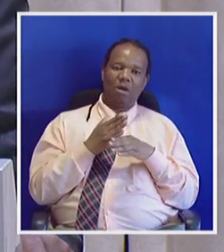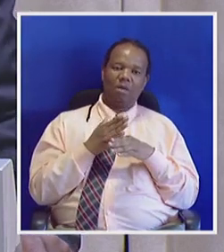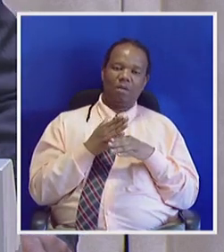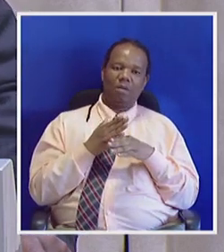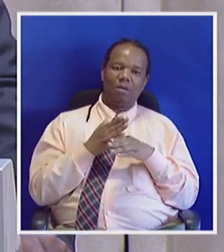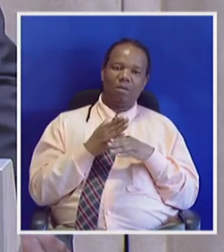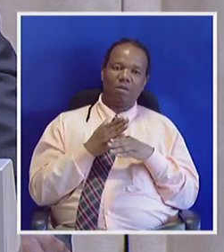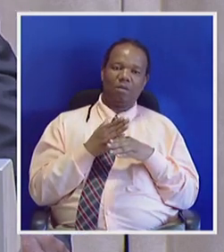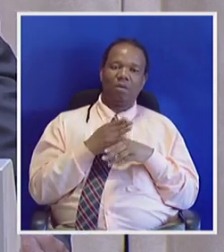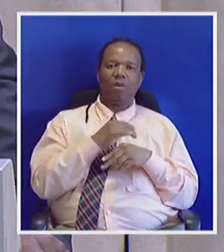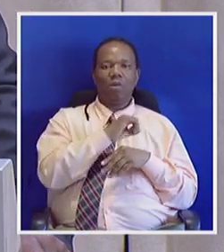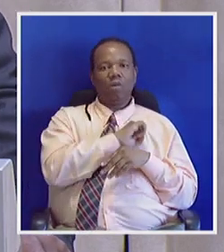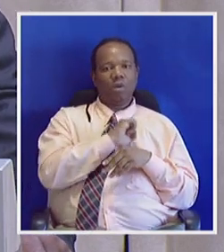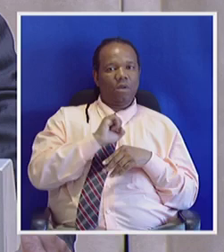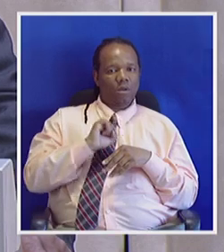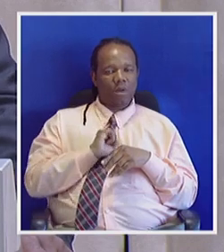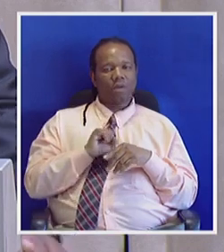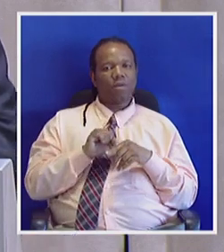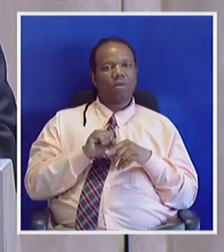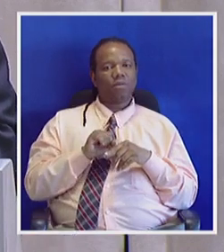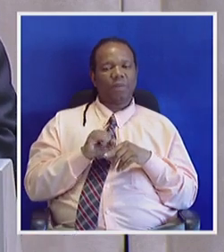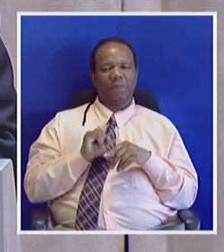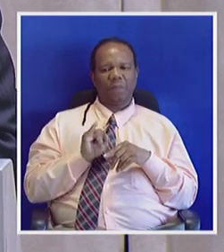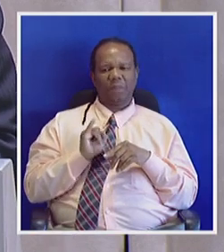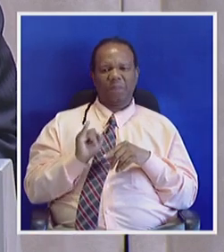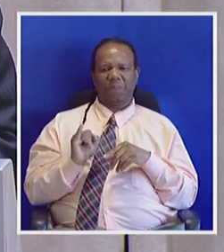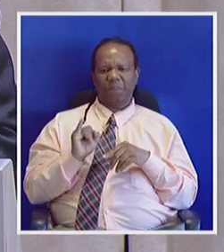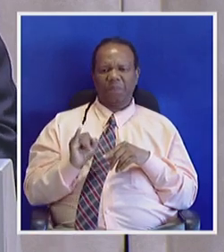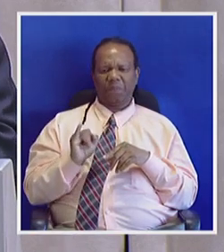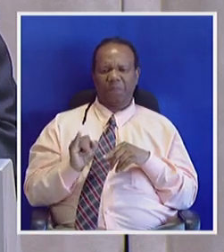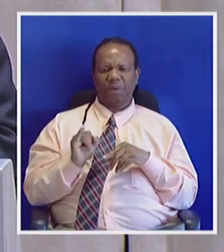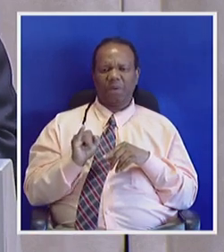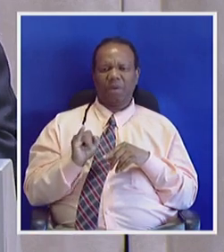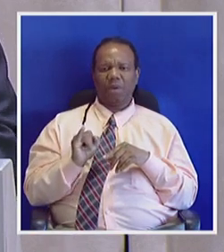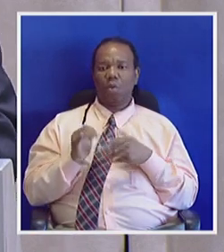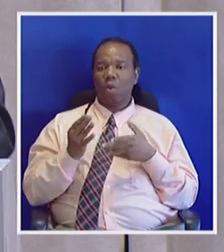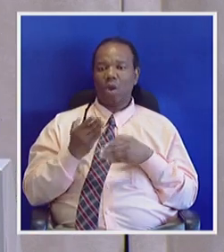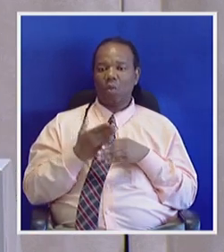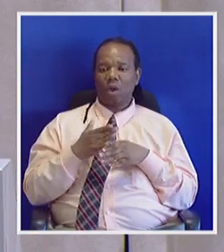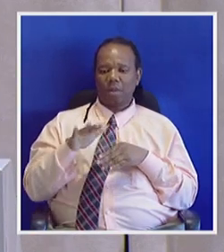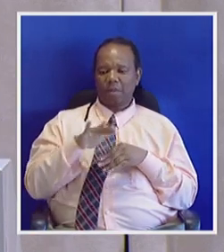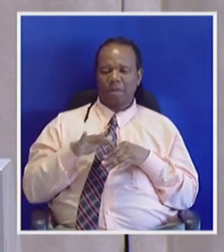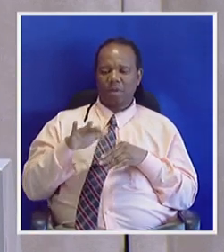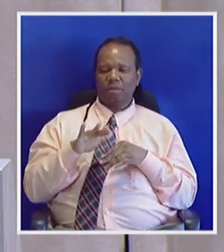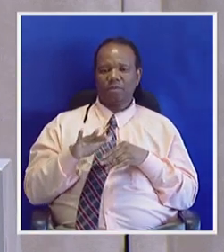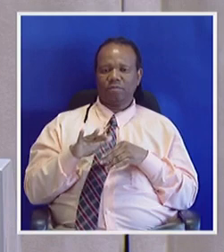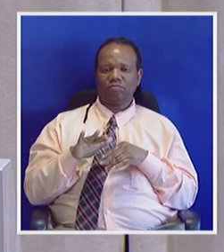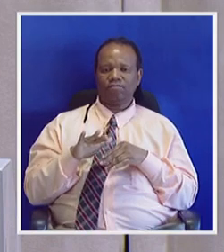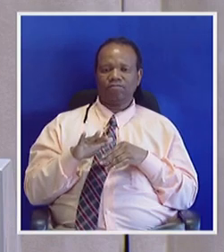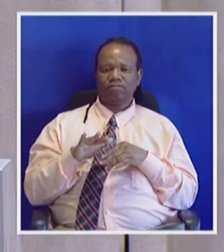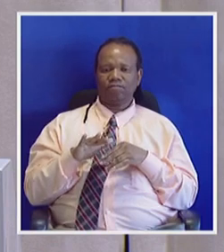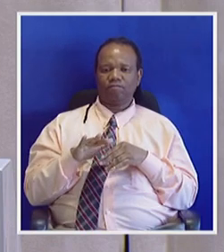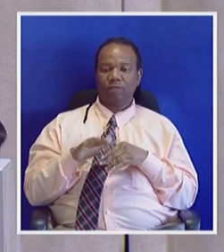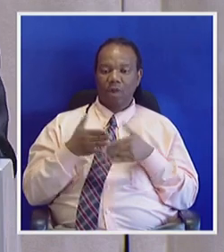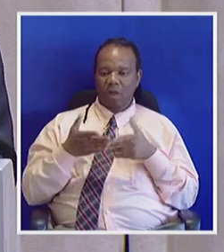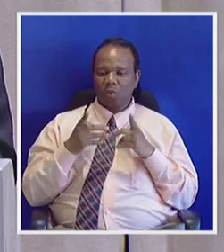ba phela ka thata ba hula ka thata mo ba sebetsang teng jwale rere ha o kena moputso ona o motjha